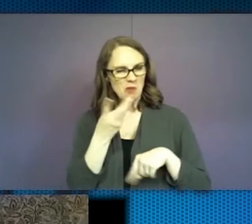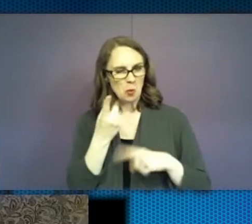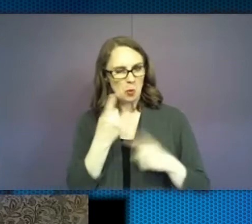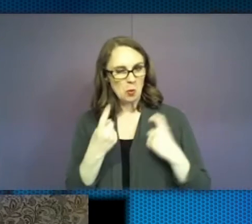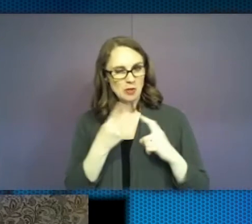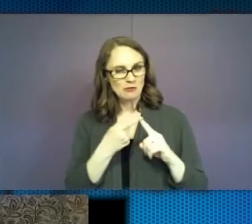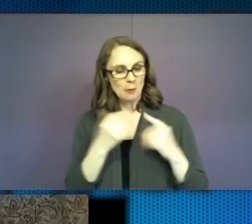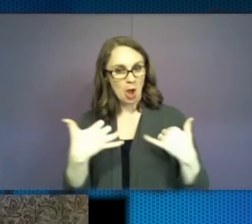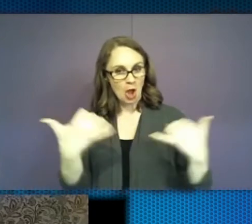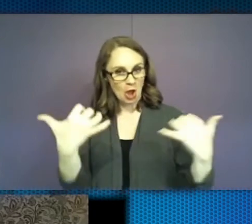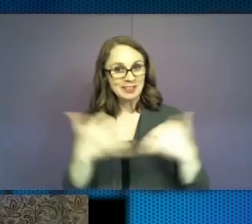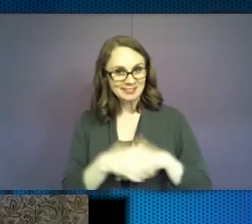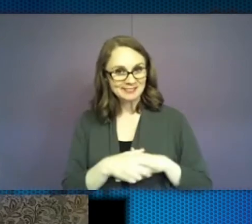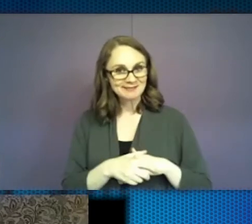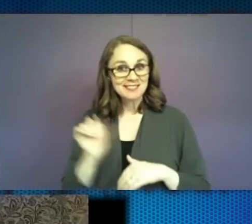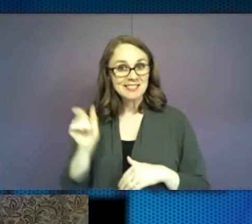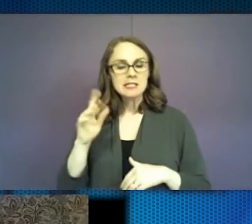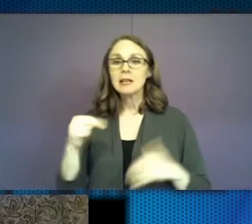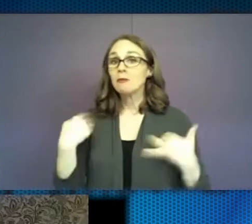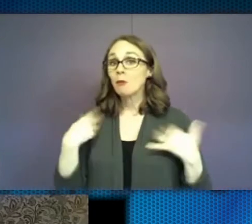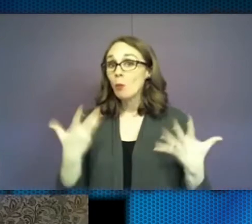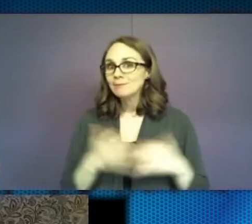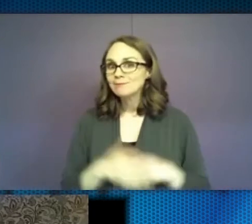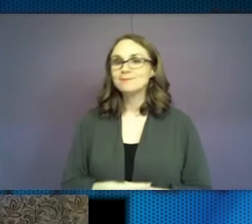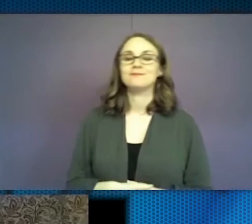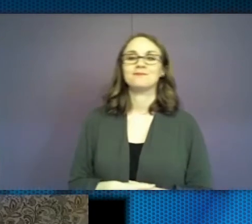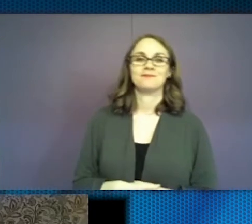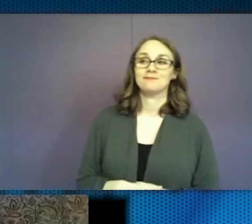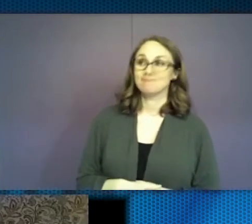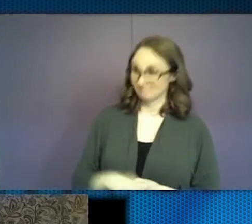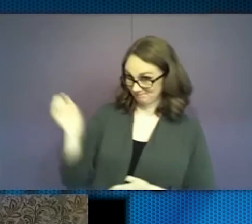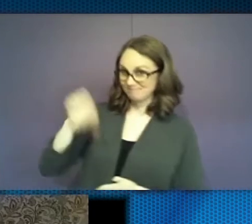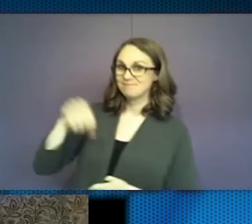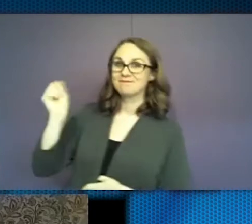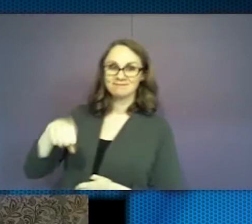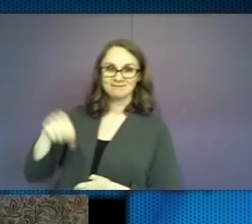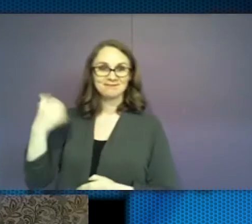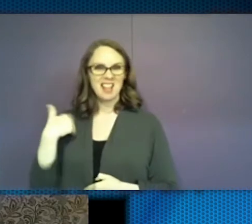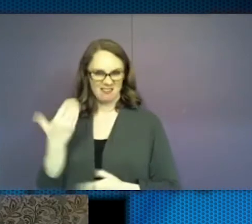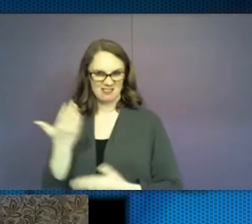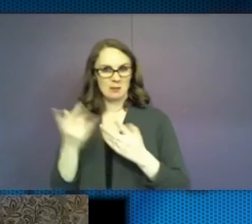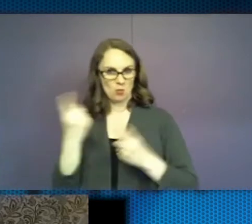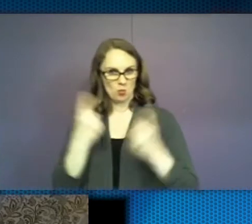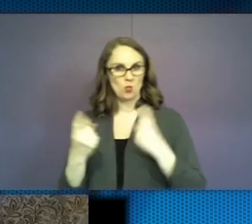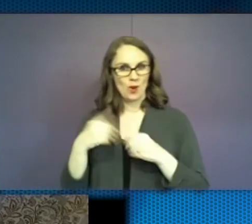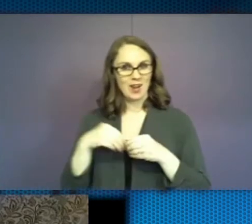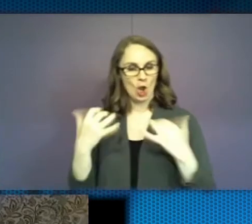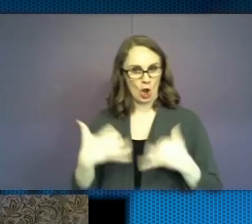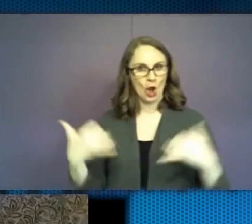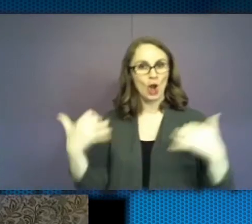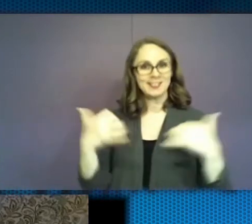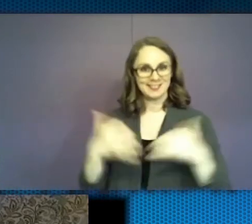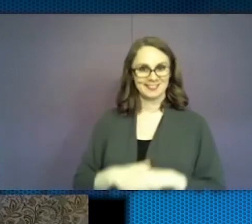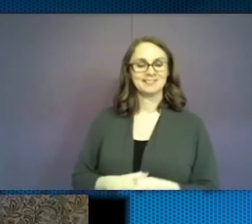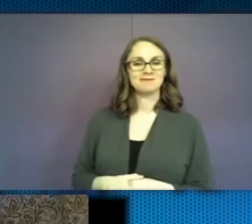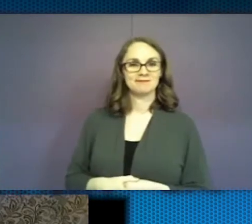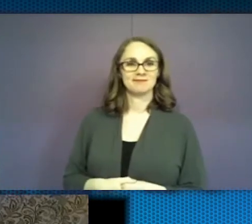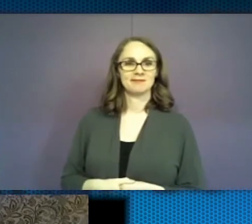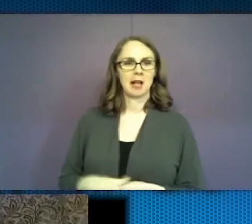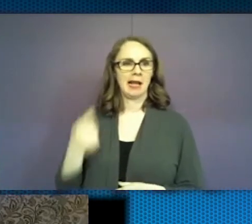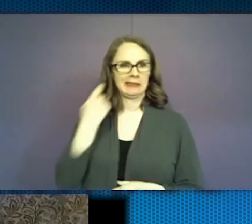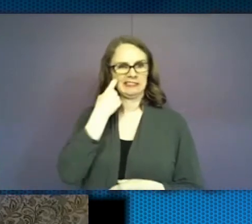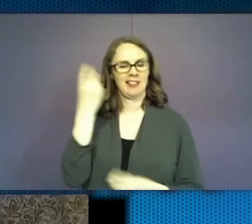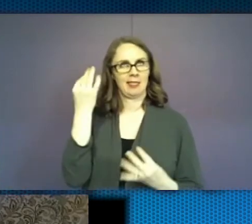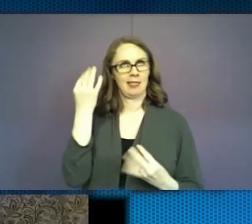from the audience. So Stephen, what do you have for us? Yes, we do have some questions in the audience. I just was thinking